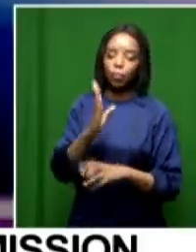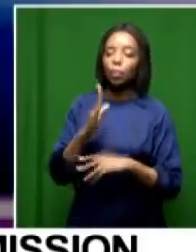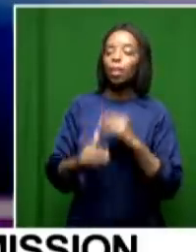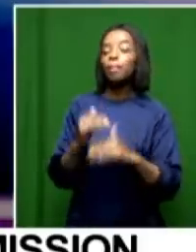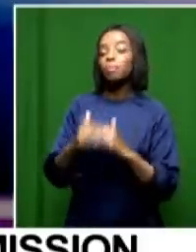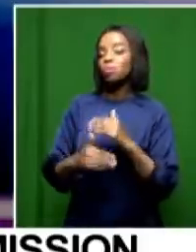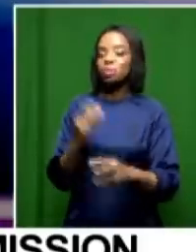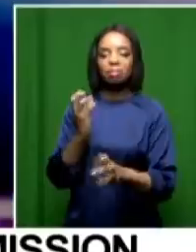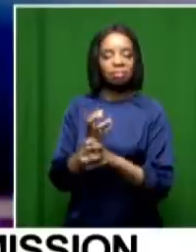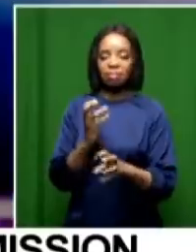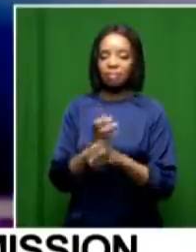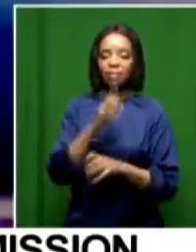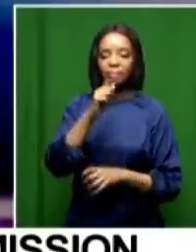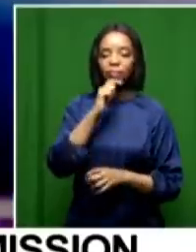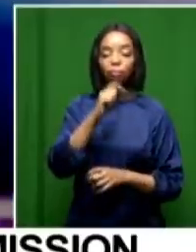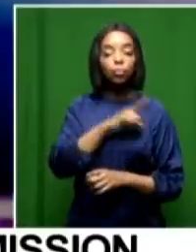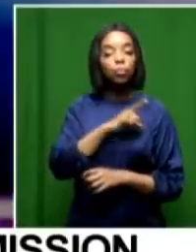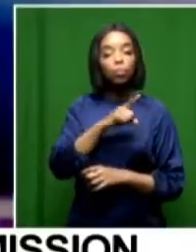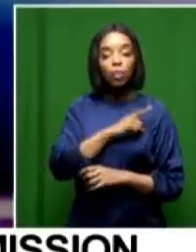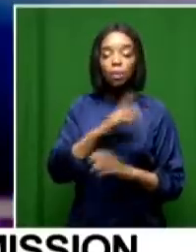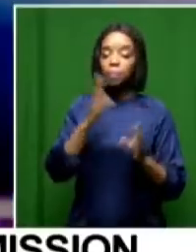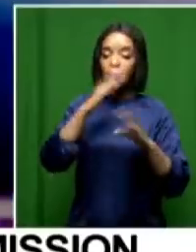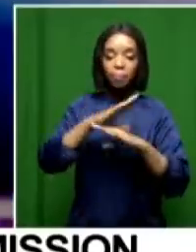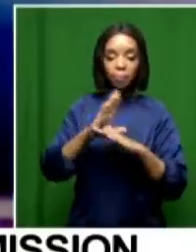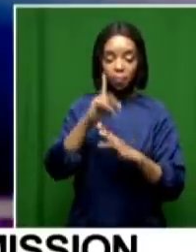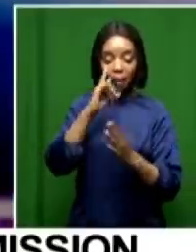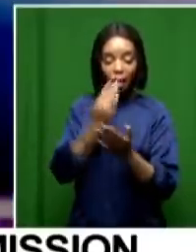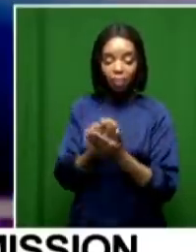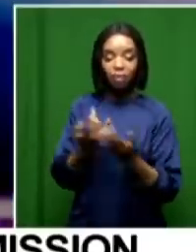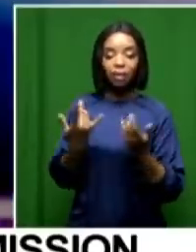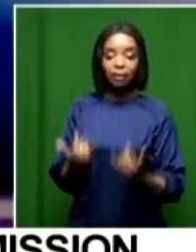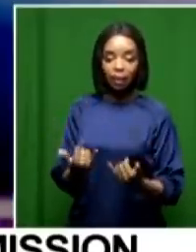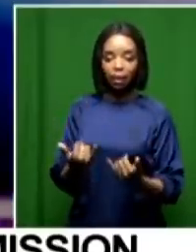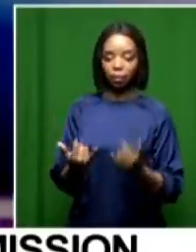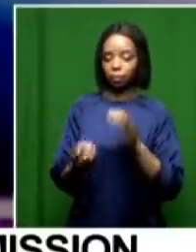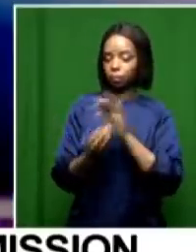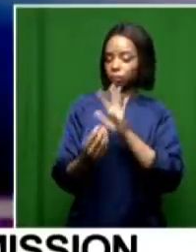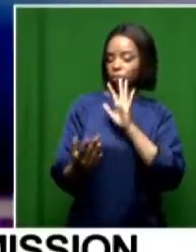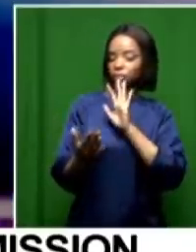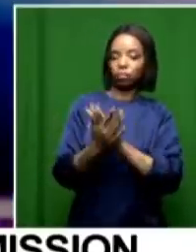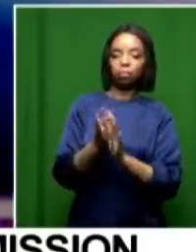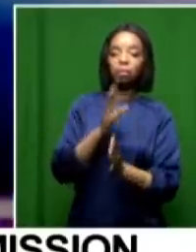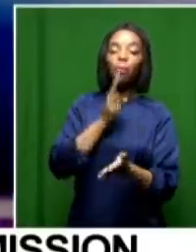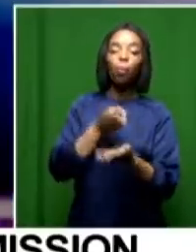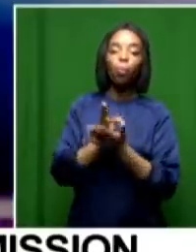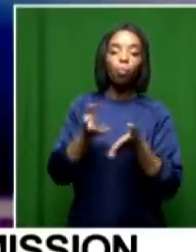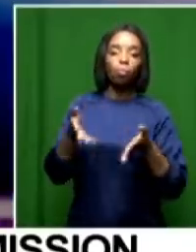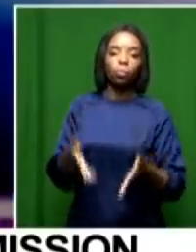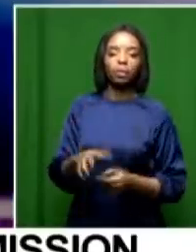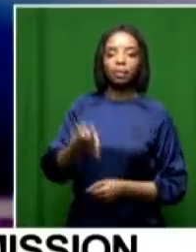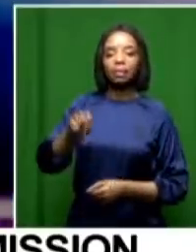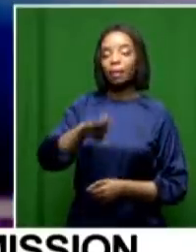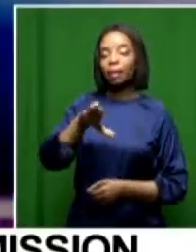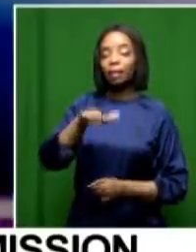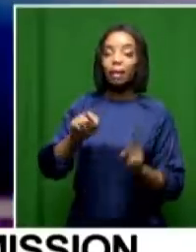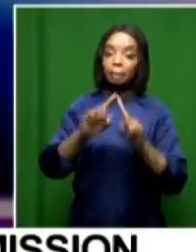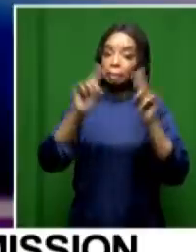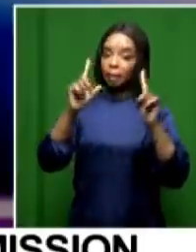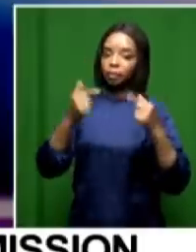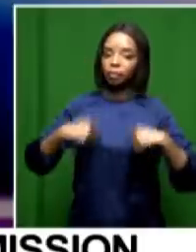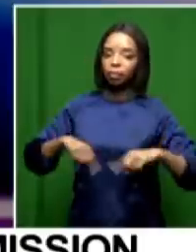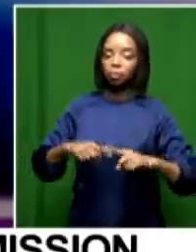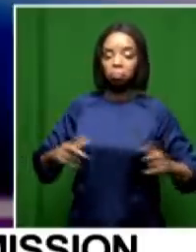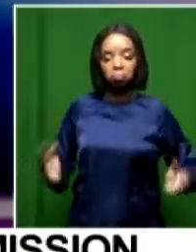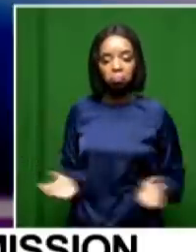There's been no verifiable evidence of corruption being fought honestly or forthrightly in South Africa. But we do encourage South Africans to